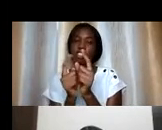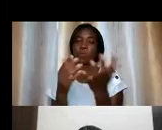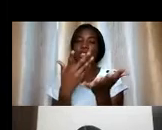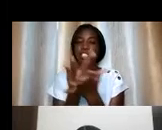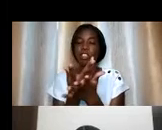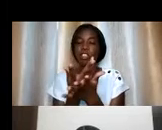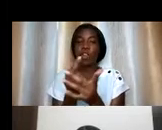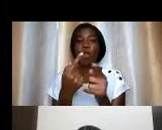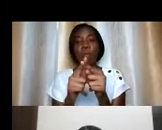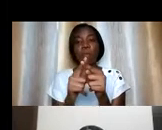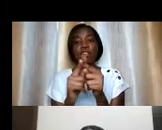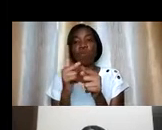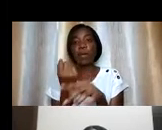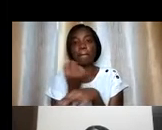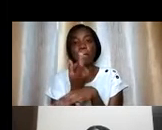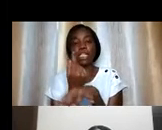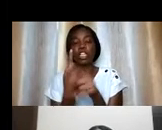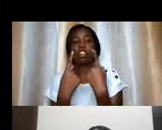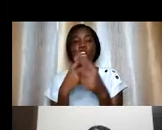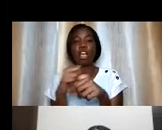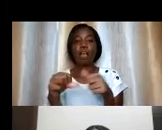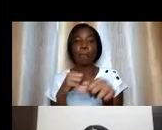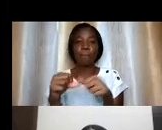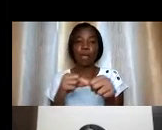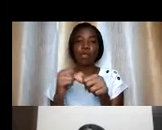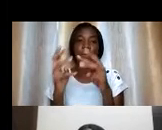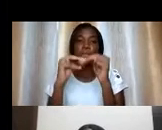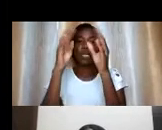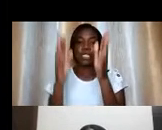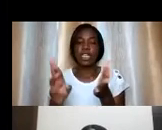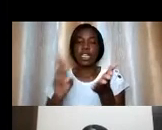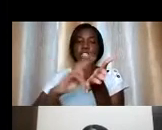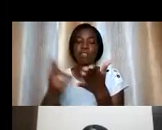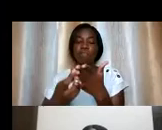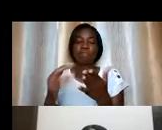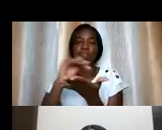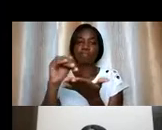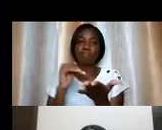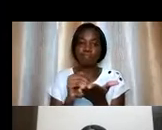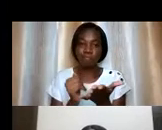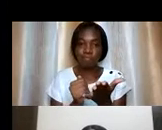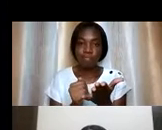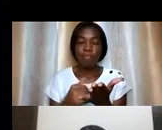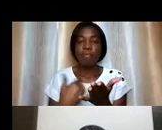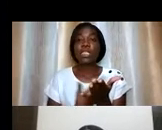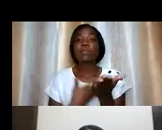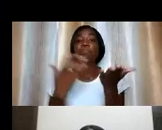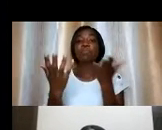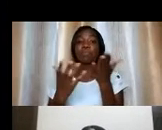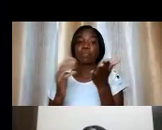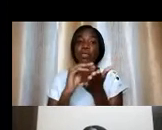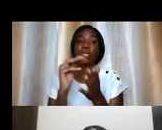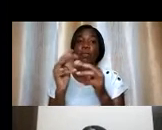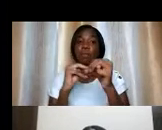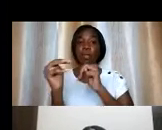about a minute to talk about the Managers Resource Center. We're basically management with